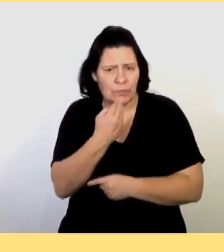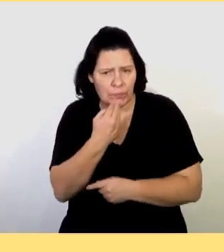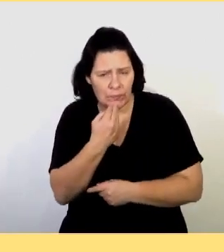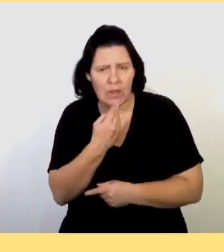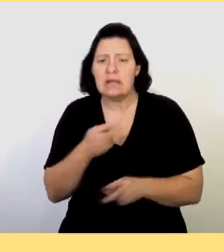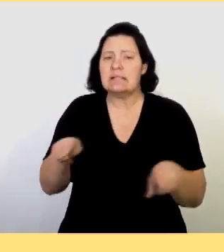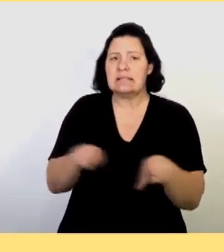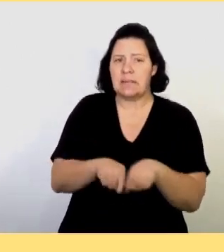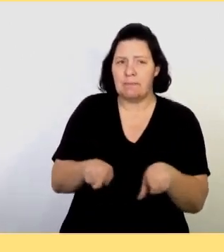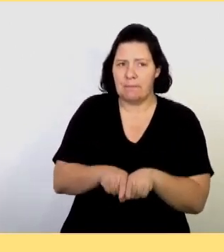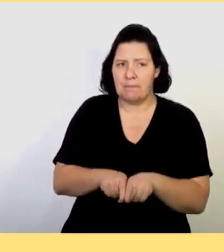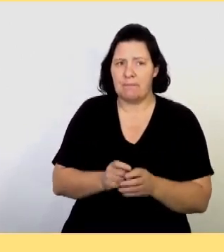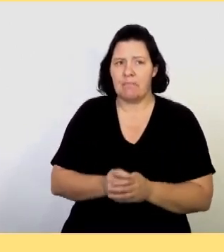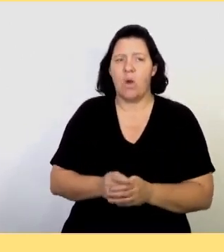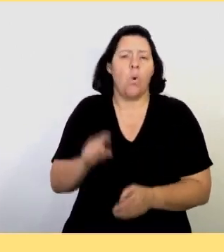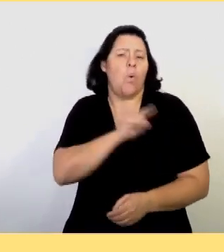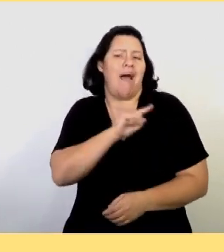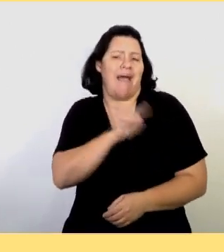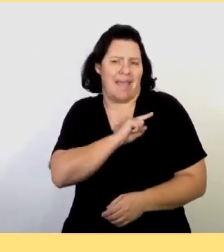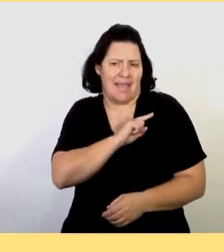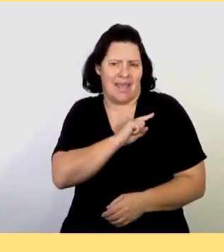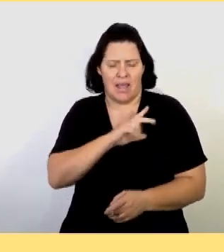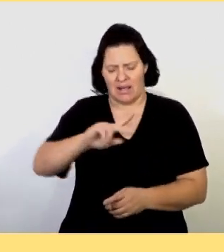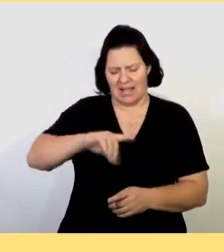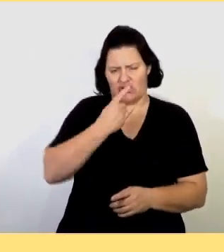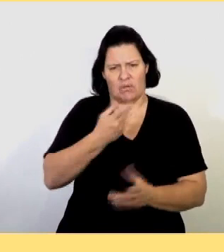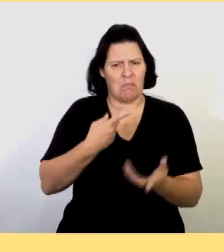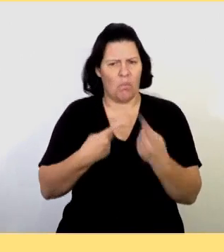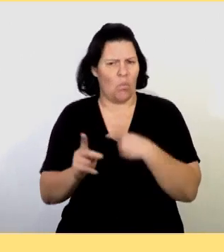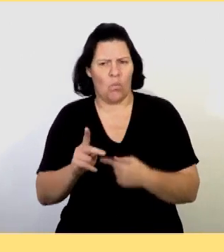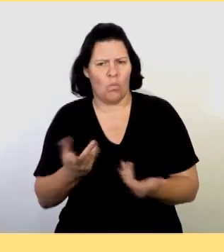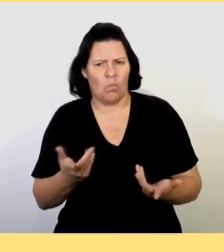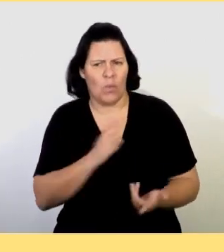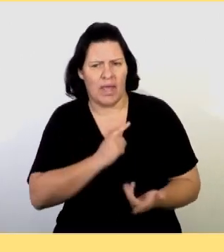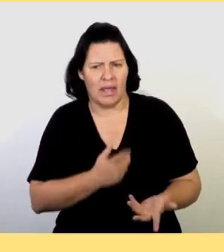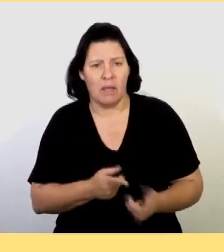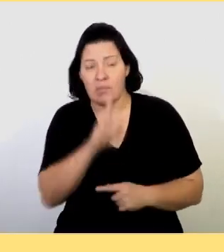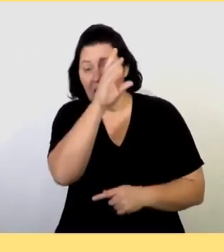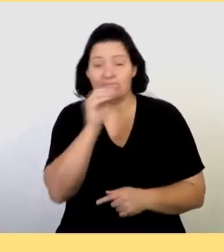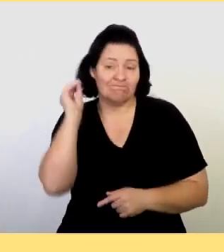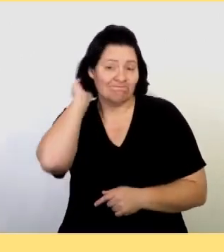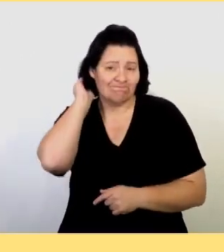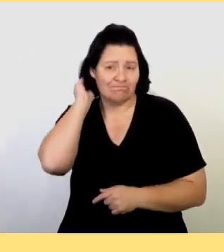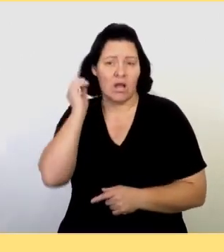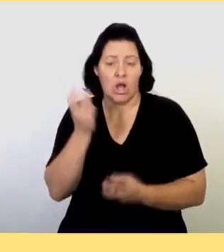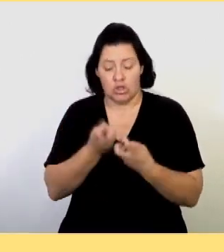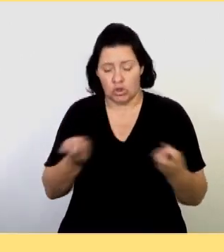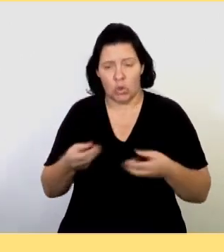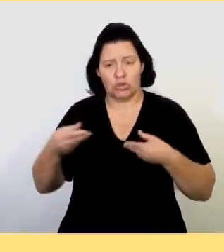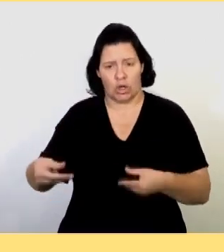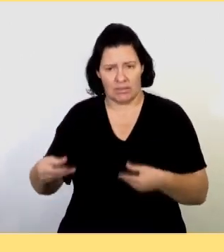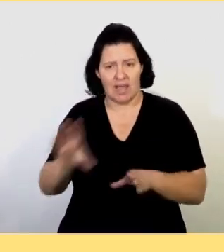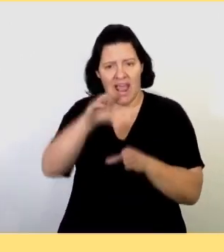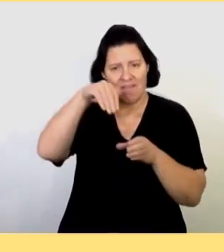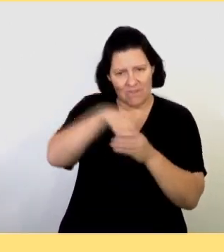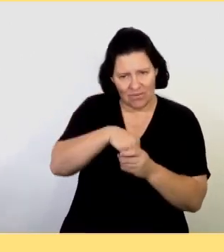transaction, as well as the reason for the transaction. But let me remind you that source documents